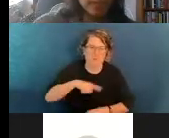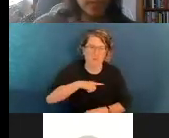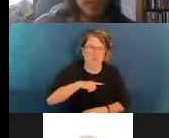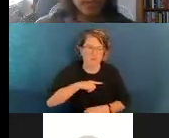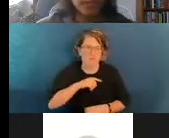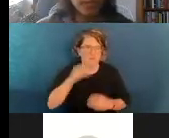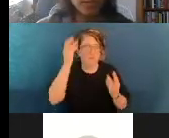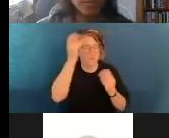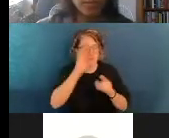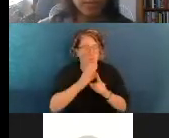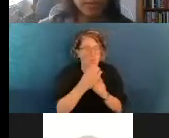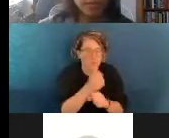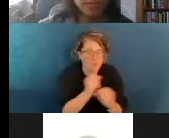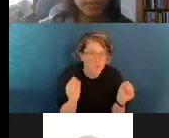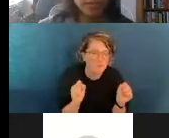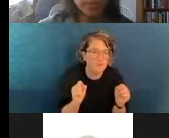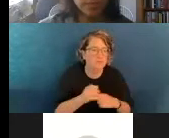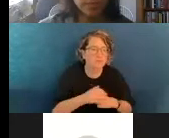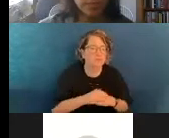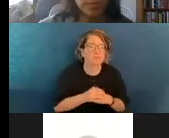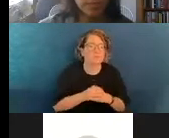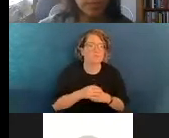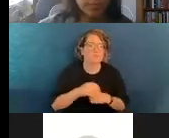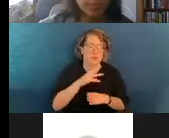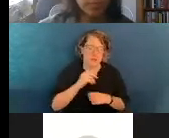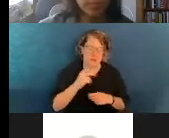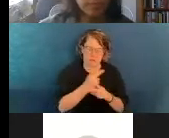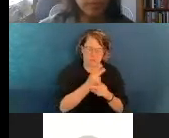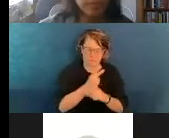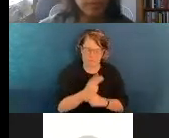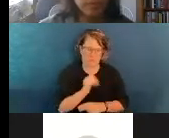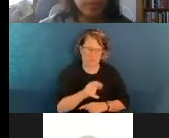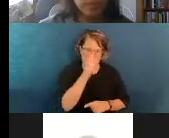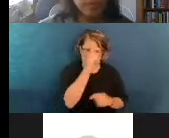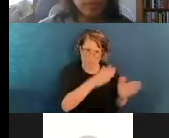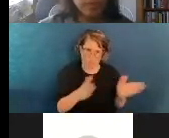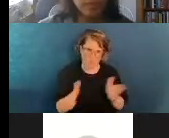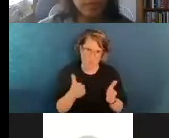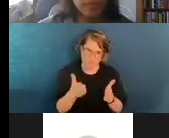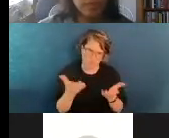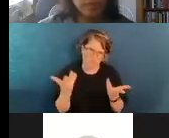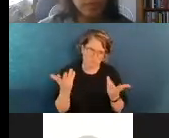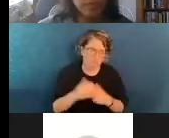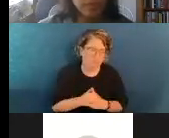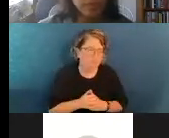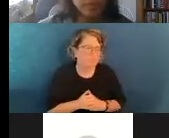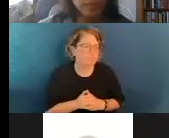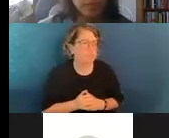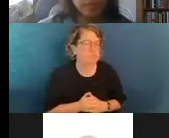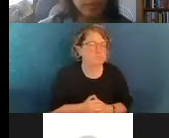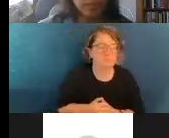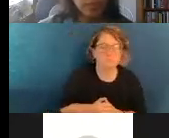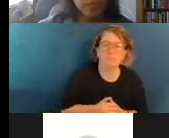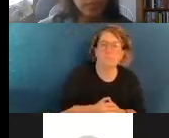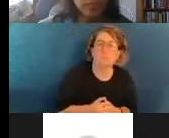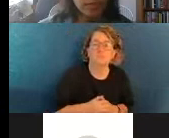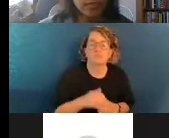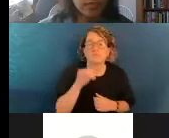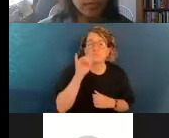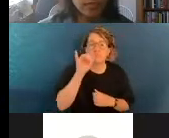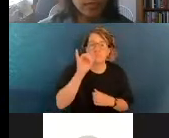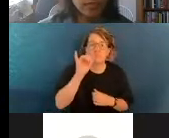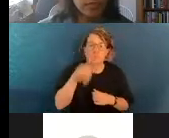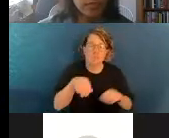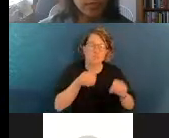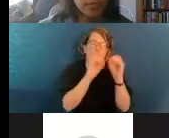overall goals and strategic plan. So the framework, in essence, as you can see, is an organization-wide inclusion